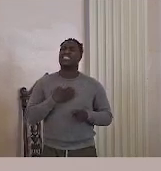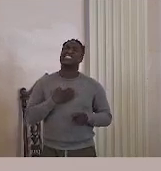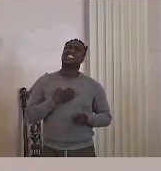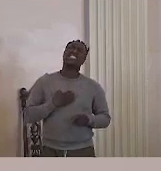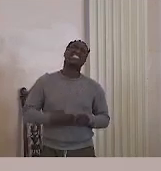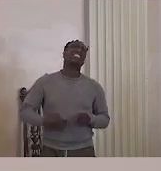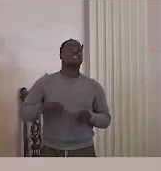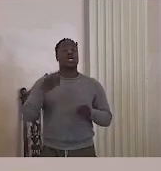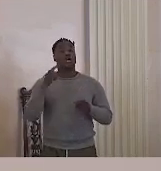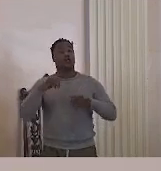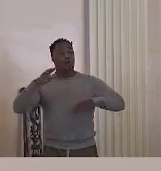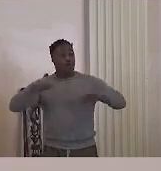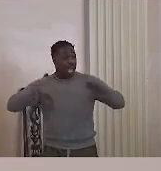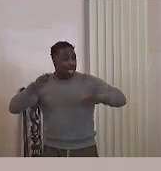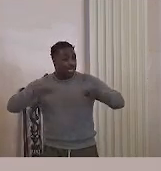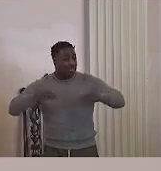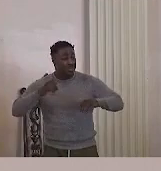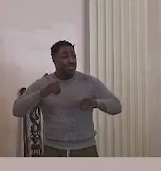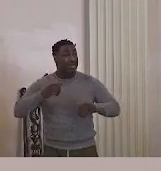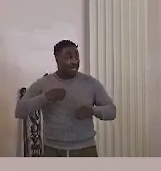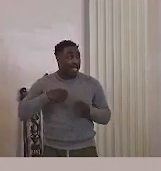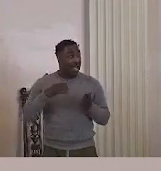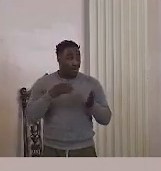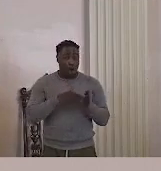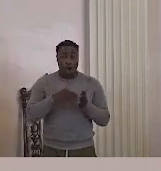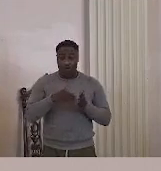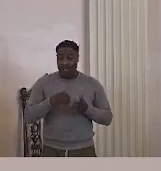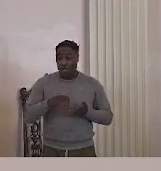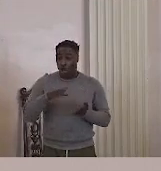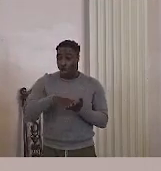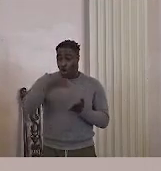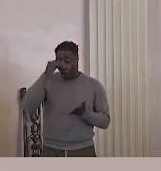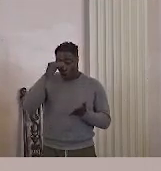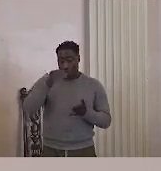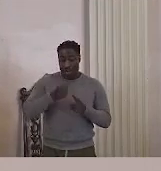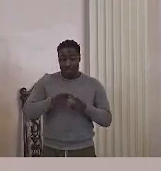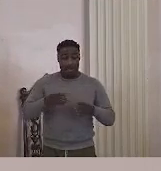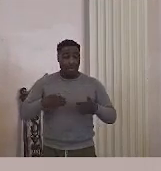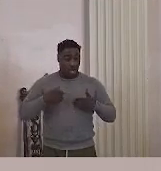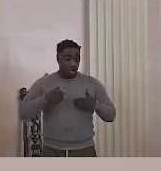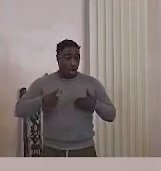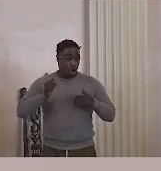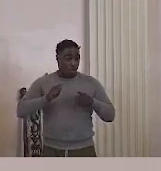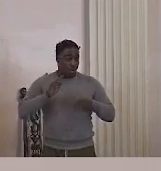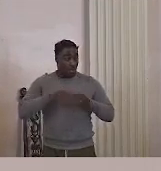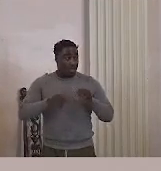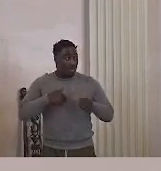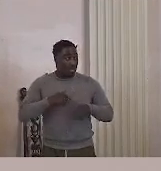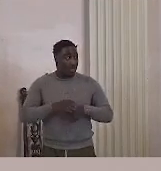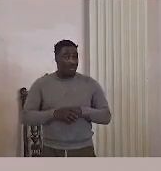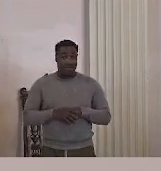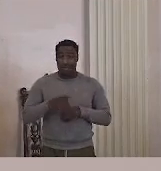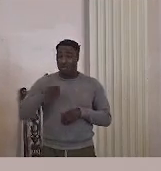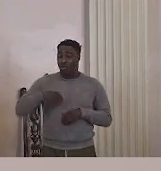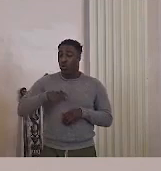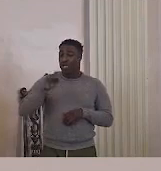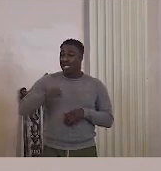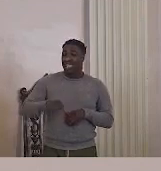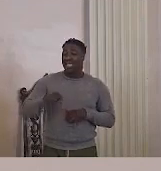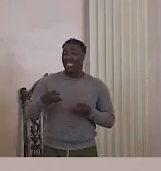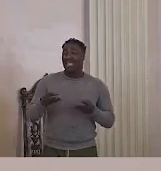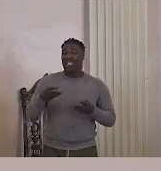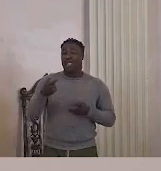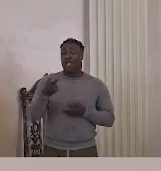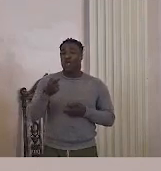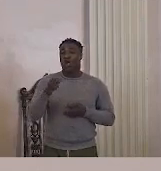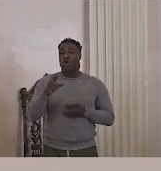every age and generation, and I am often learning from the youngest, know that we need the grounding of earth, that we need